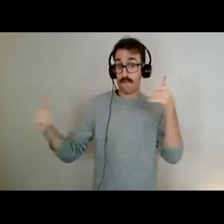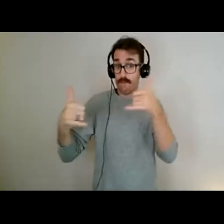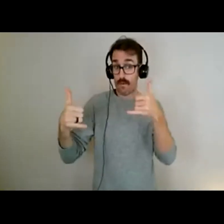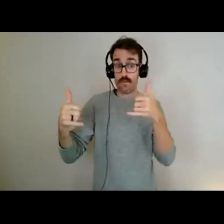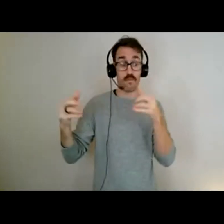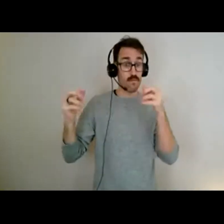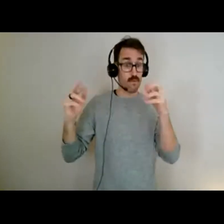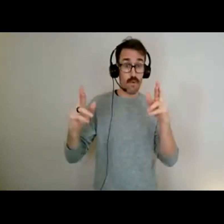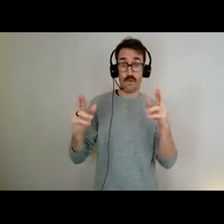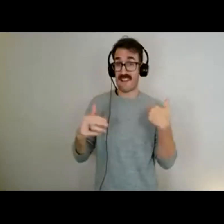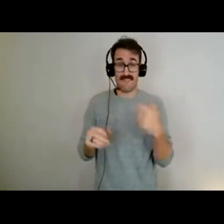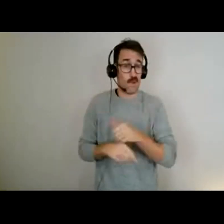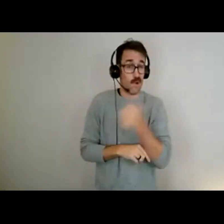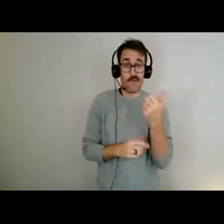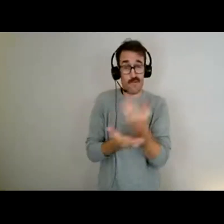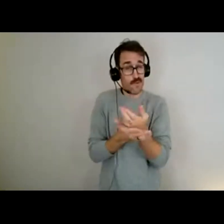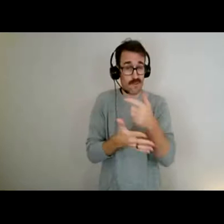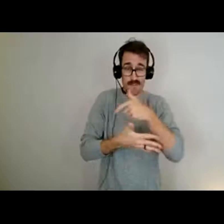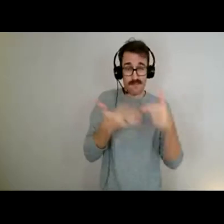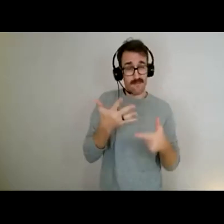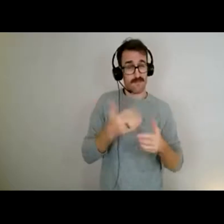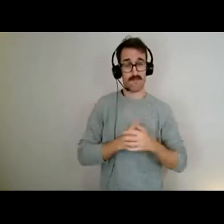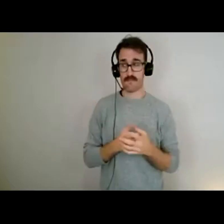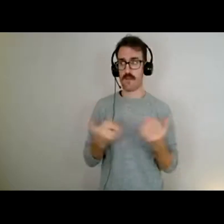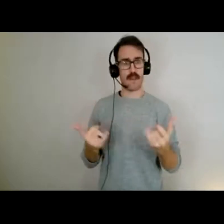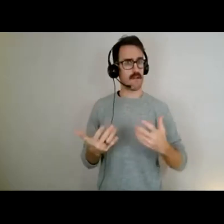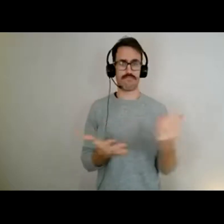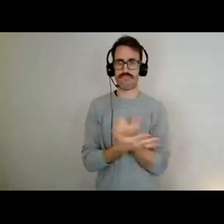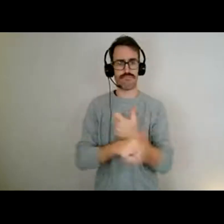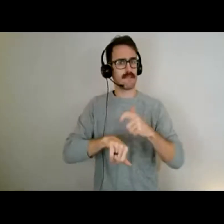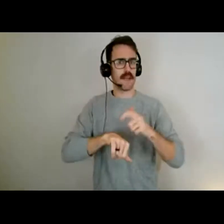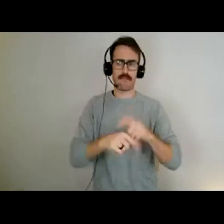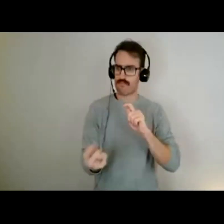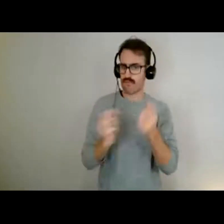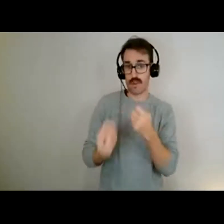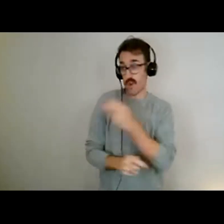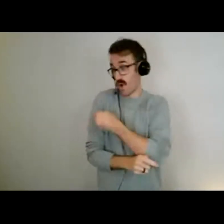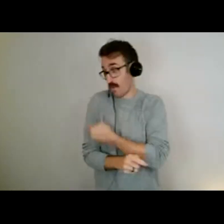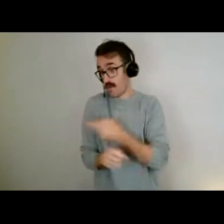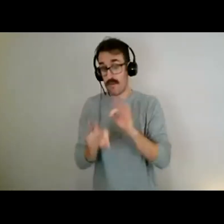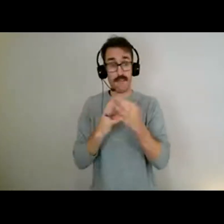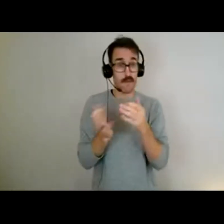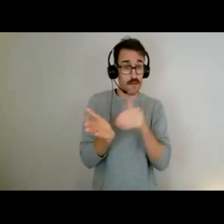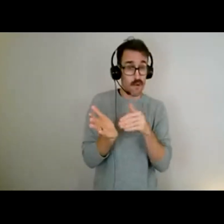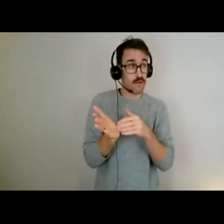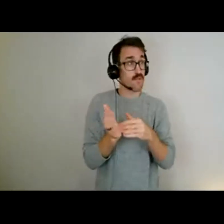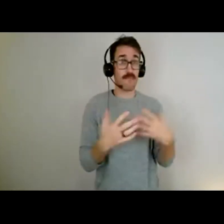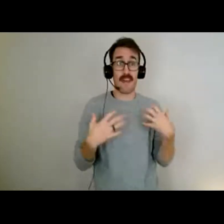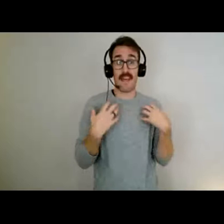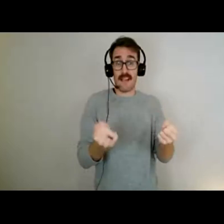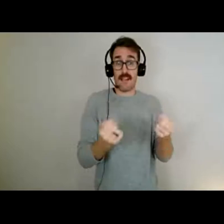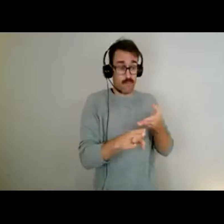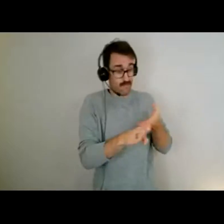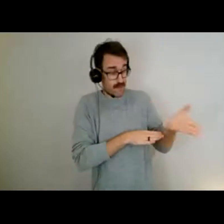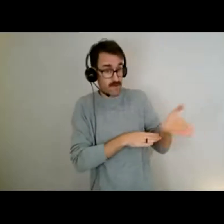to reach out to. It is time for change for hospitals, family doctors, and health professionals